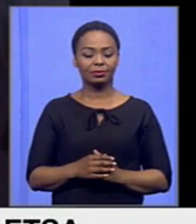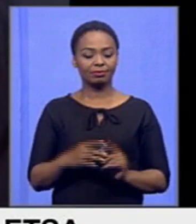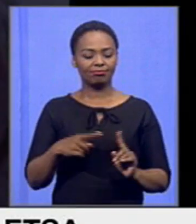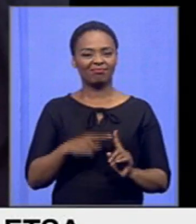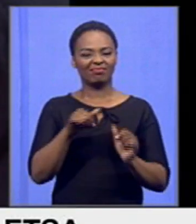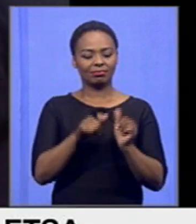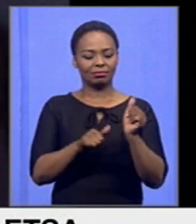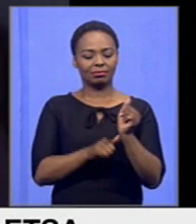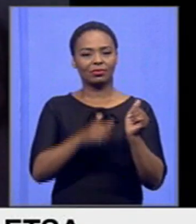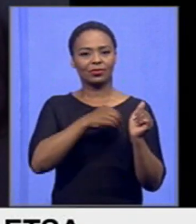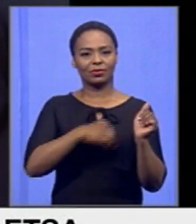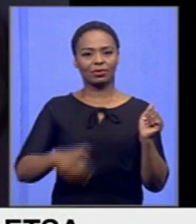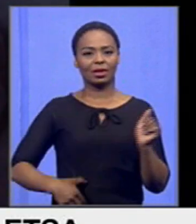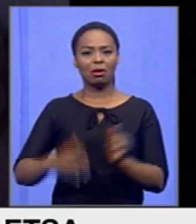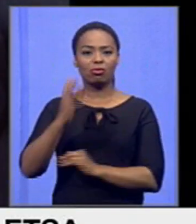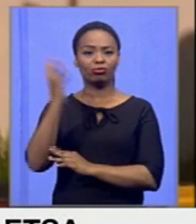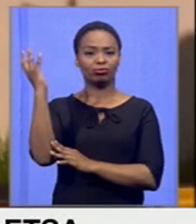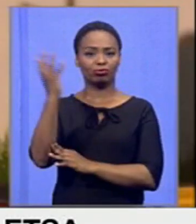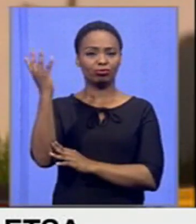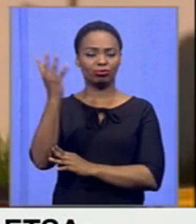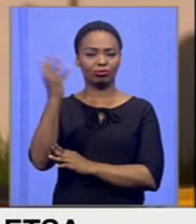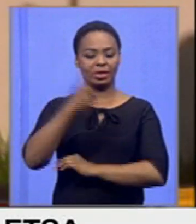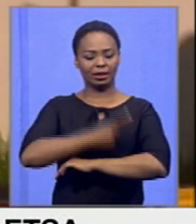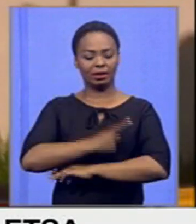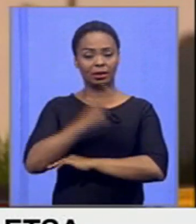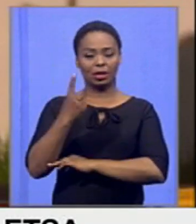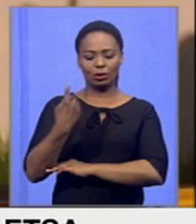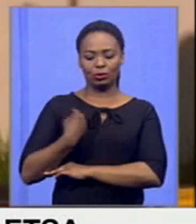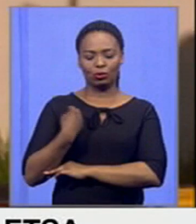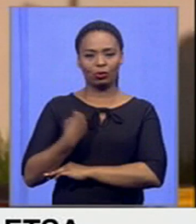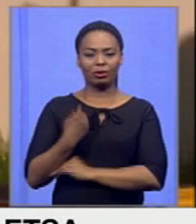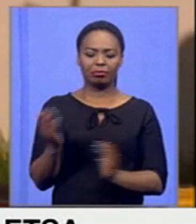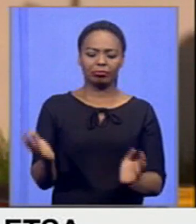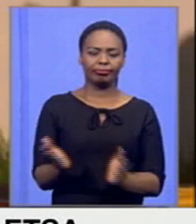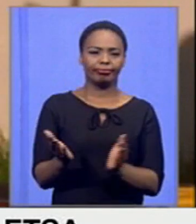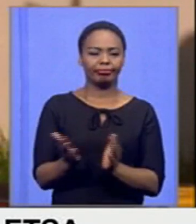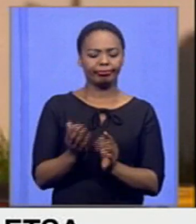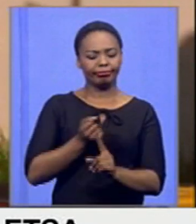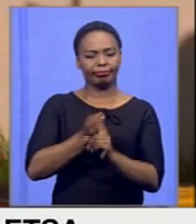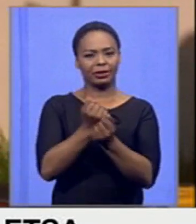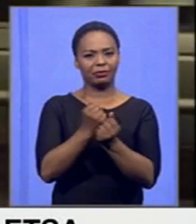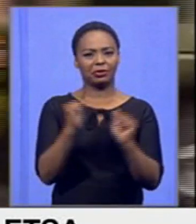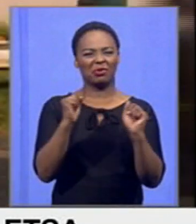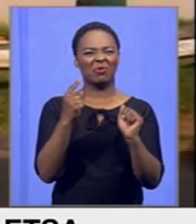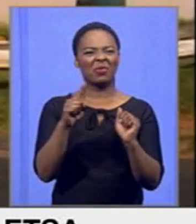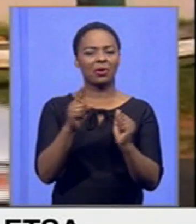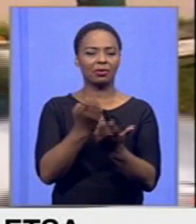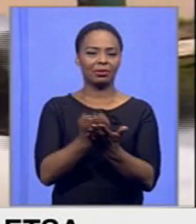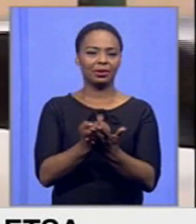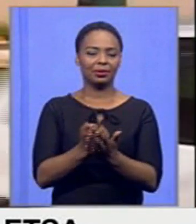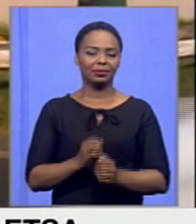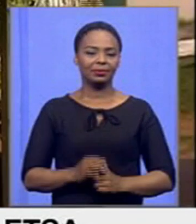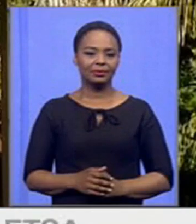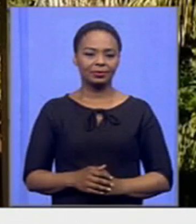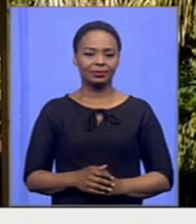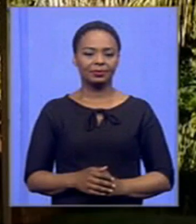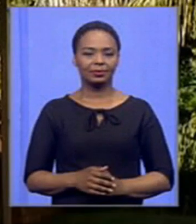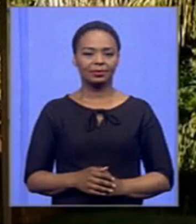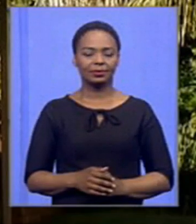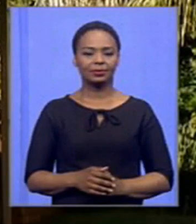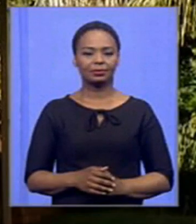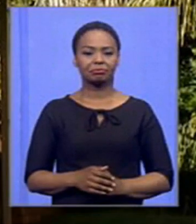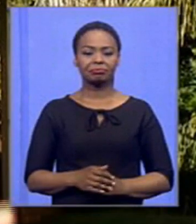Paul Mashatile o sitlele puo ya sehloho letsatsing la batjha mo a ba kgothaleditseng ho lwanela tokoloho ya moruo. We need young